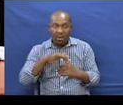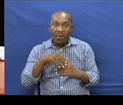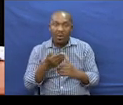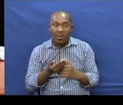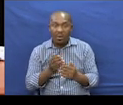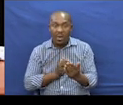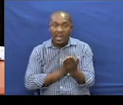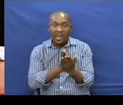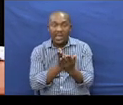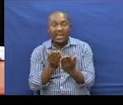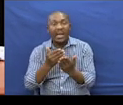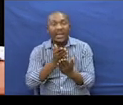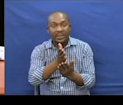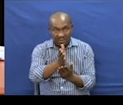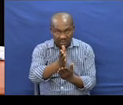democracy.